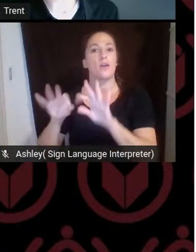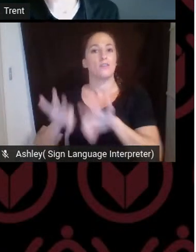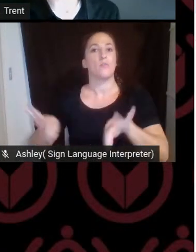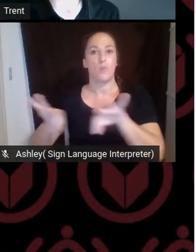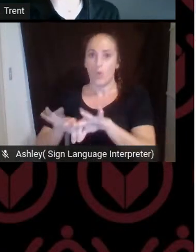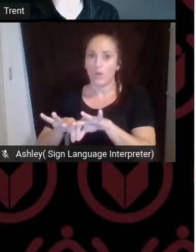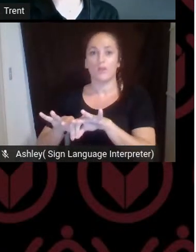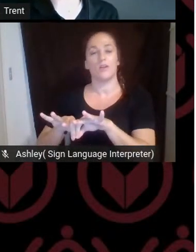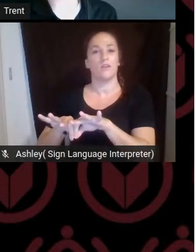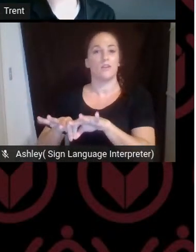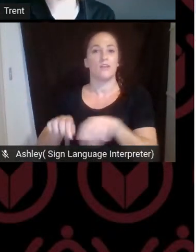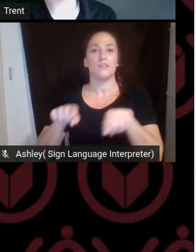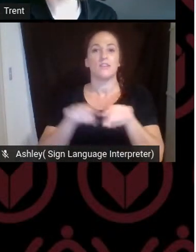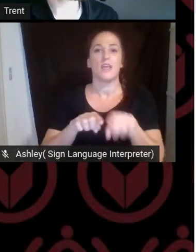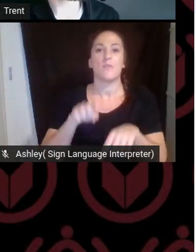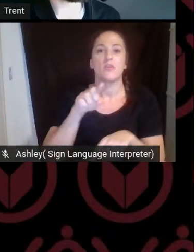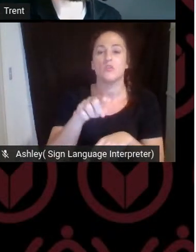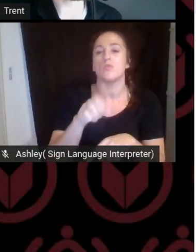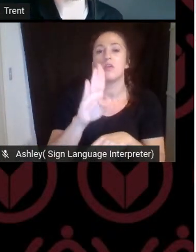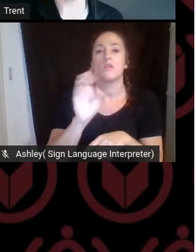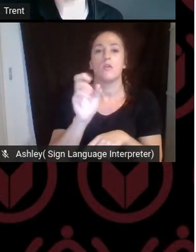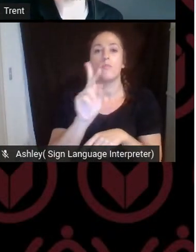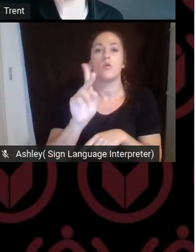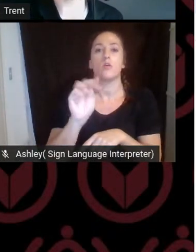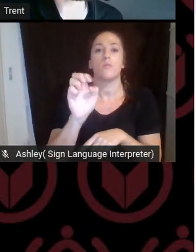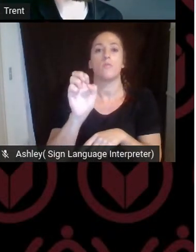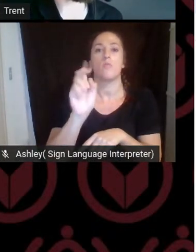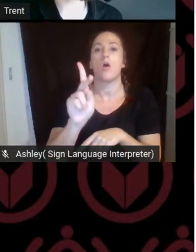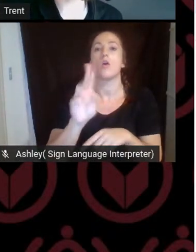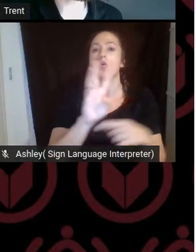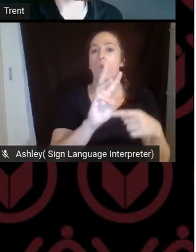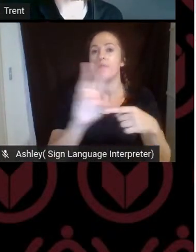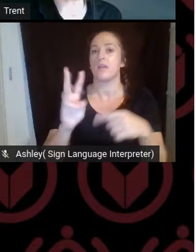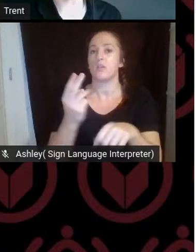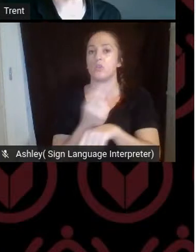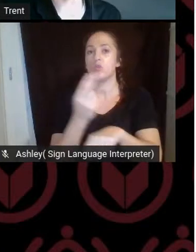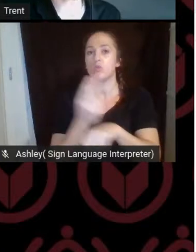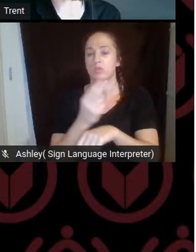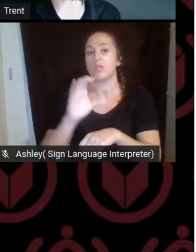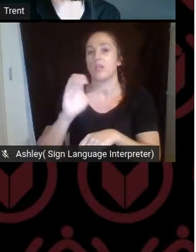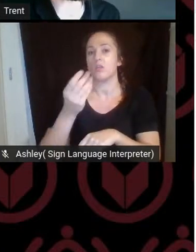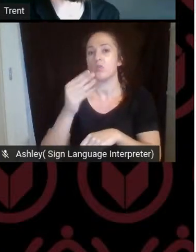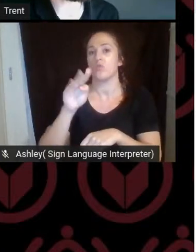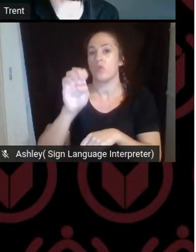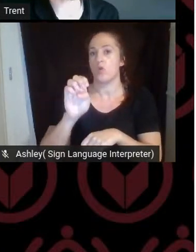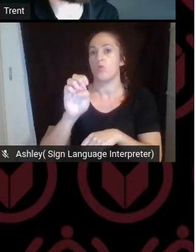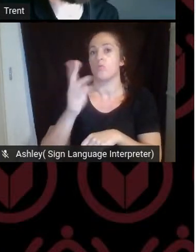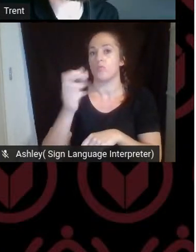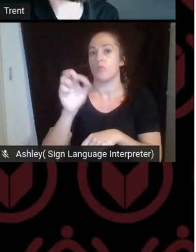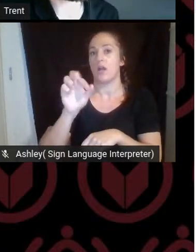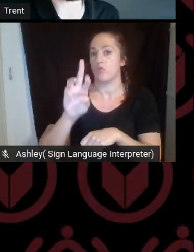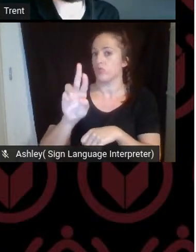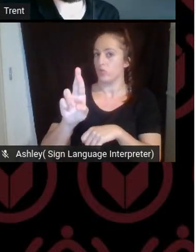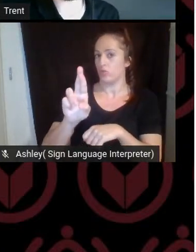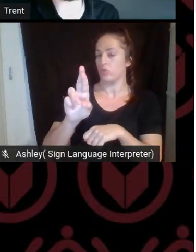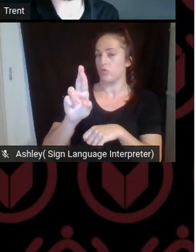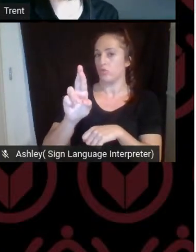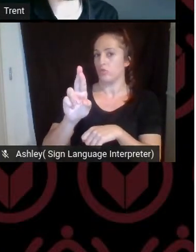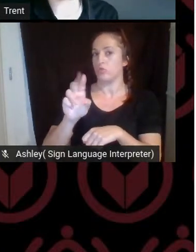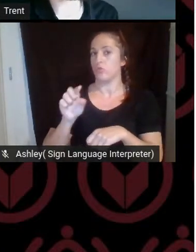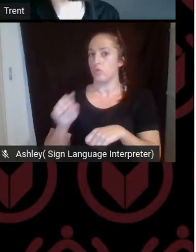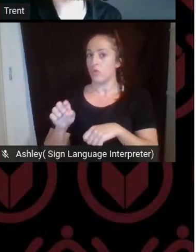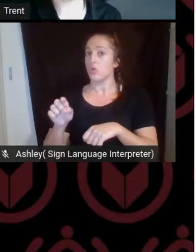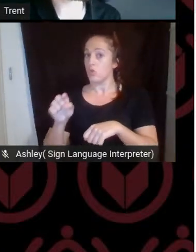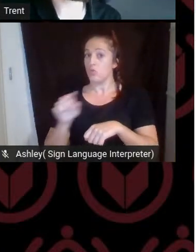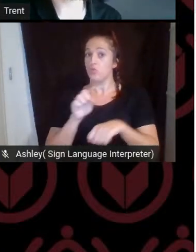Just like you can bookmark websites in your Chrome browser, you can basically bookmark files in your drive that you